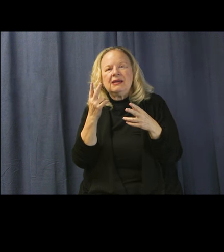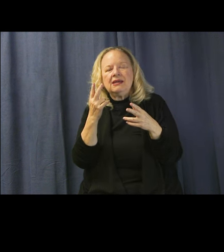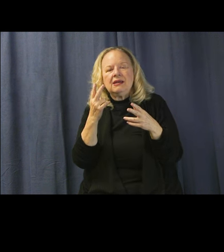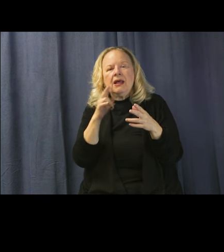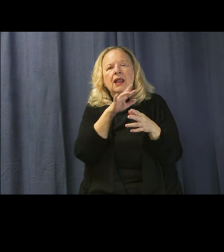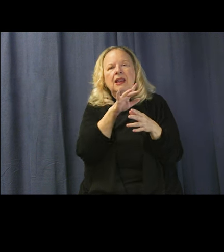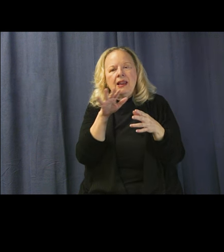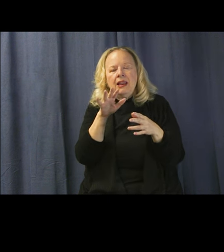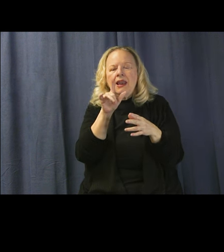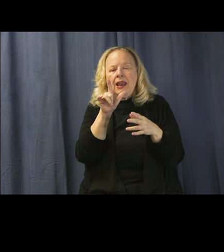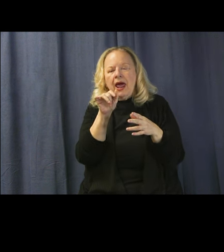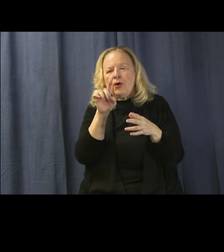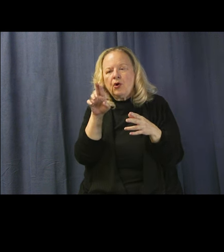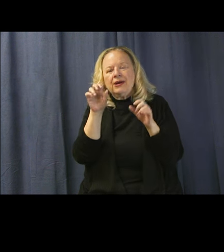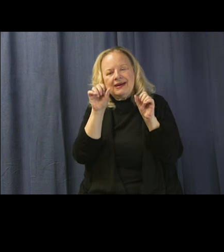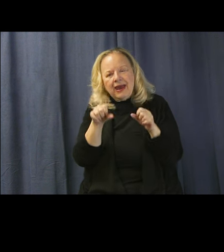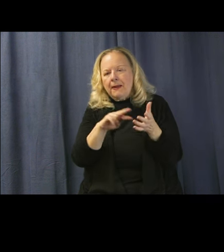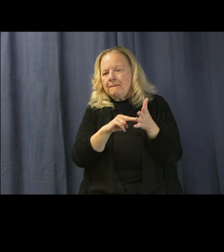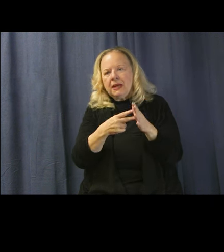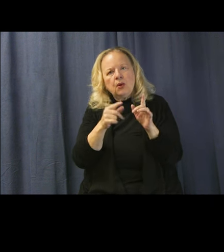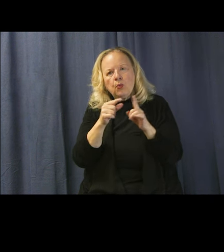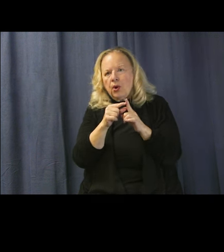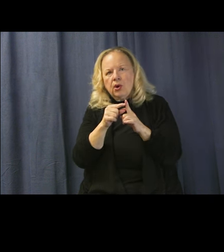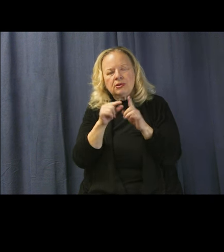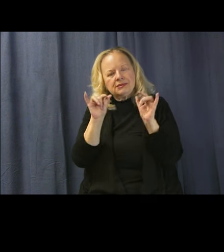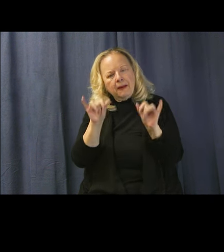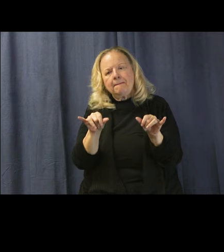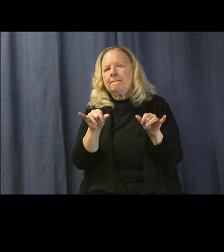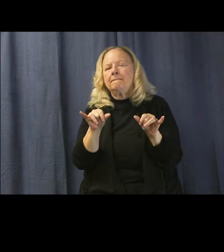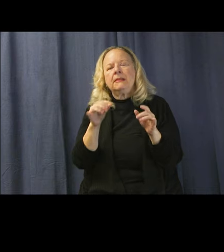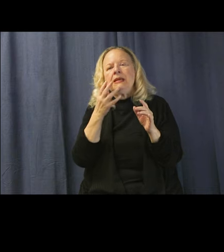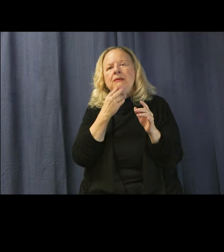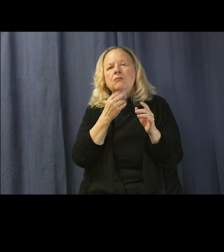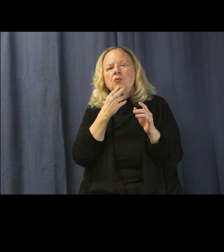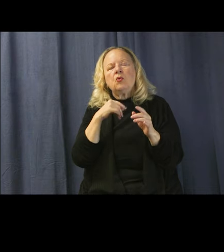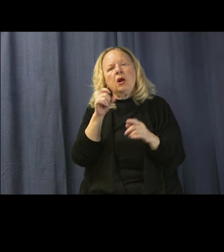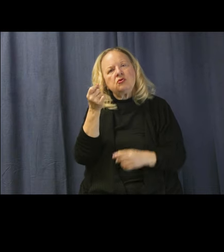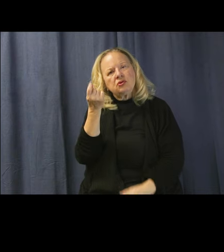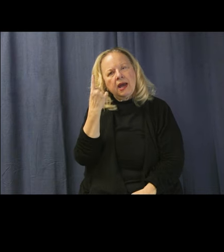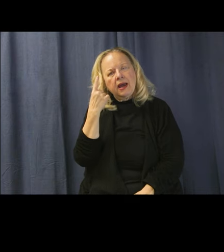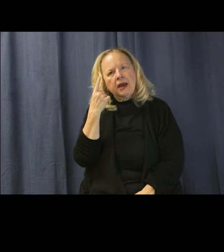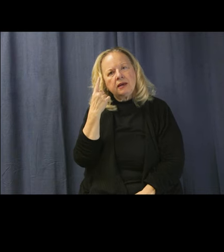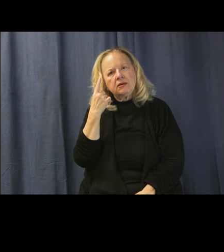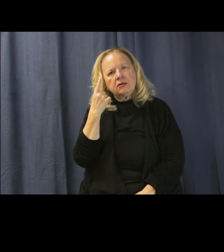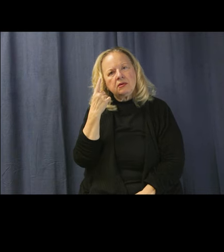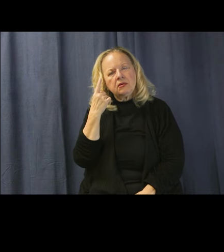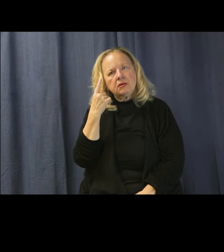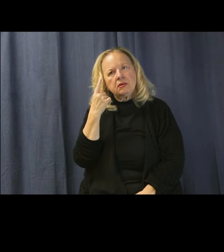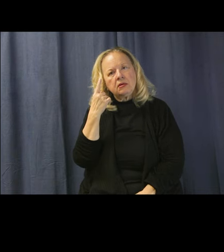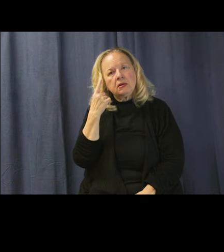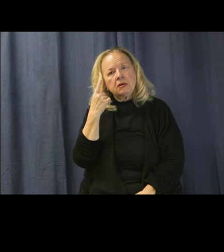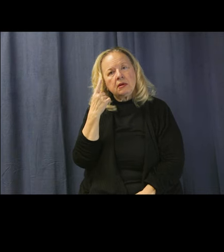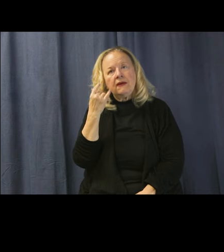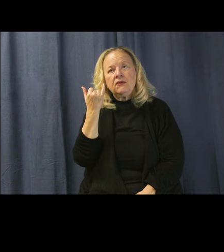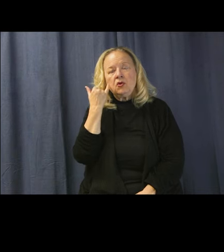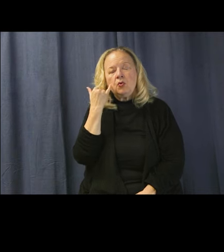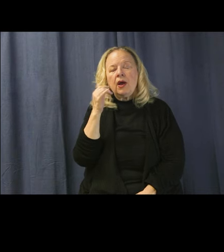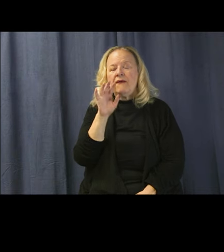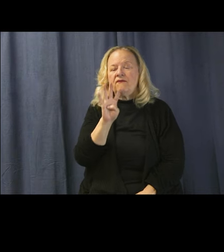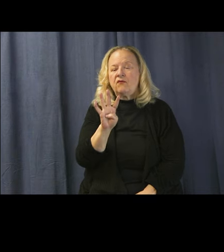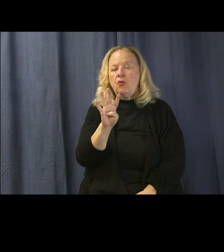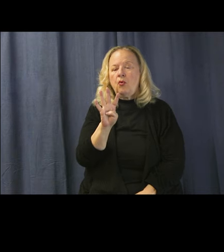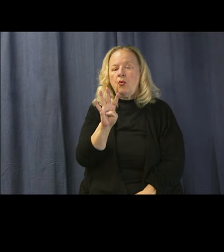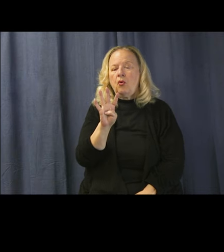letters can be words. And so in Hebrew, you have to understand, if you have a